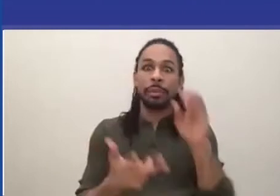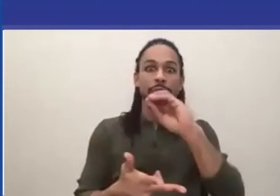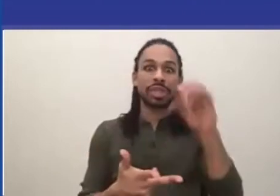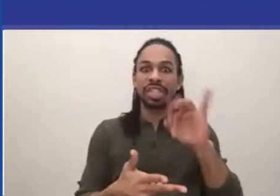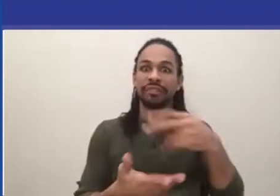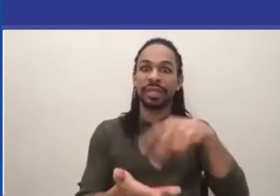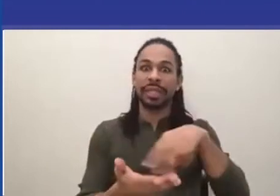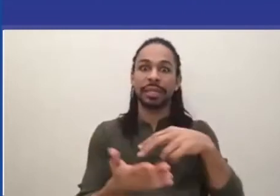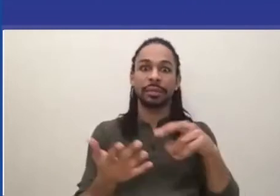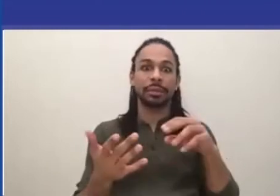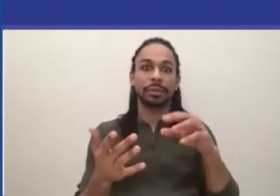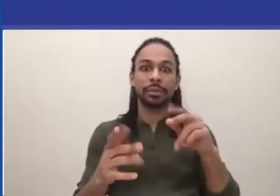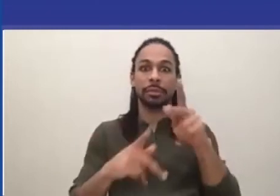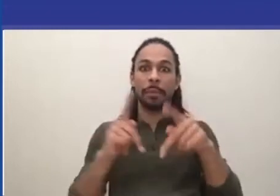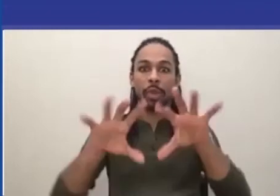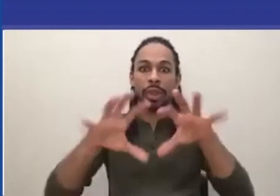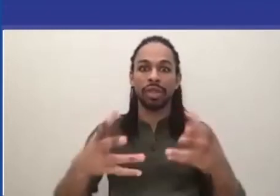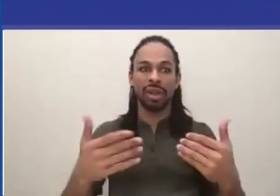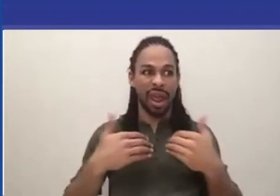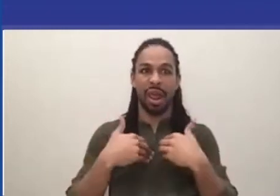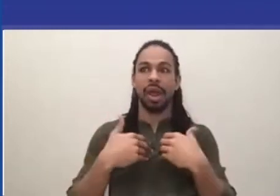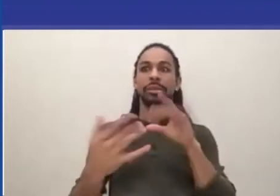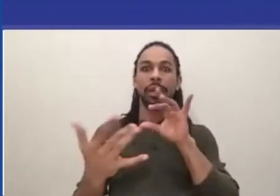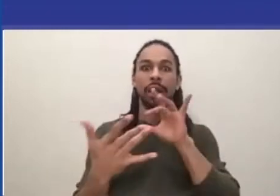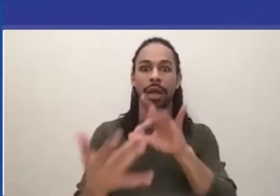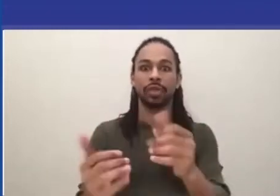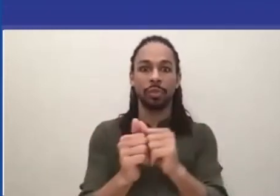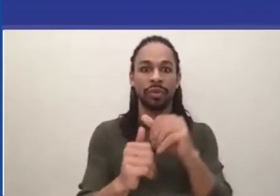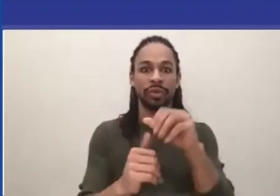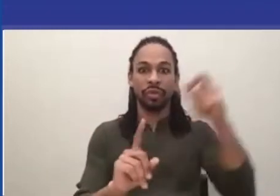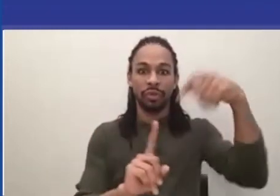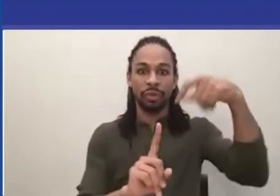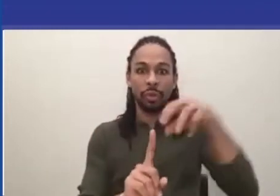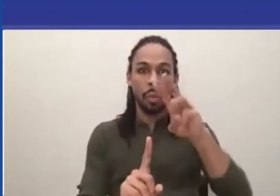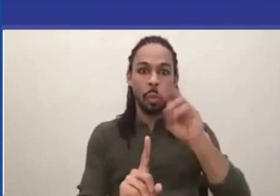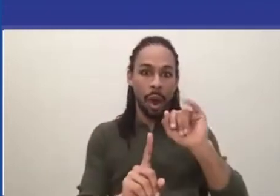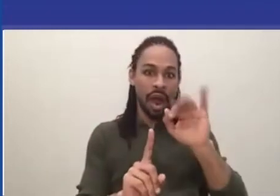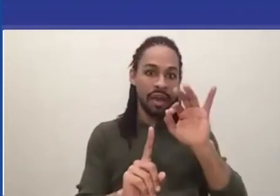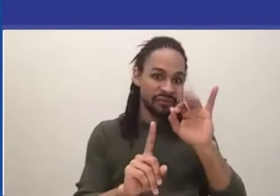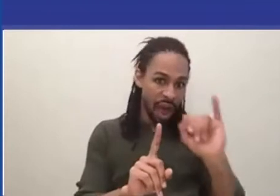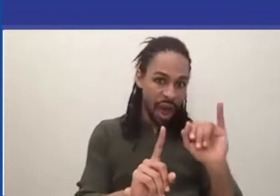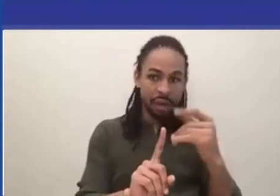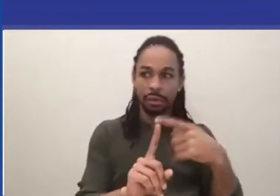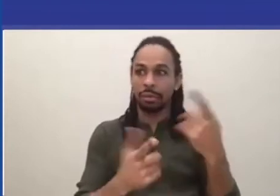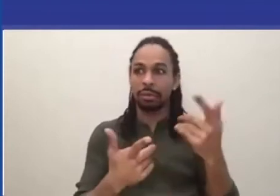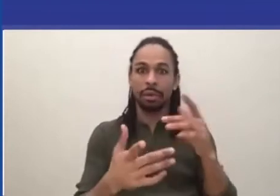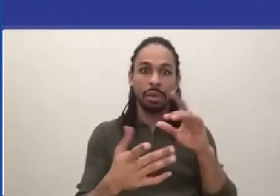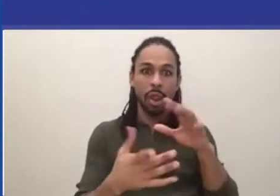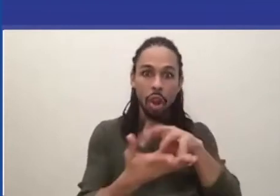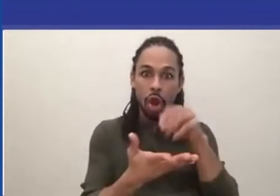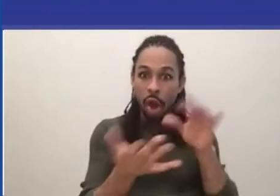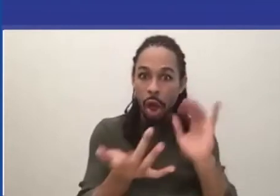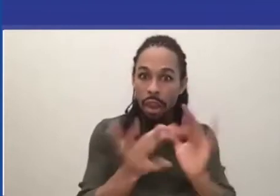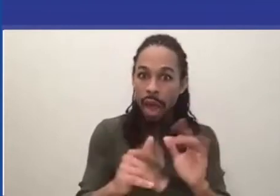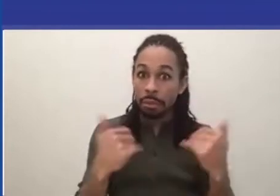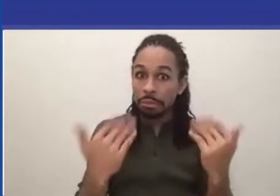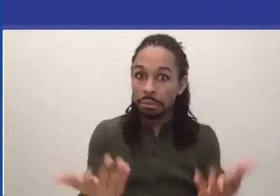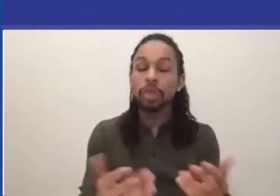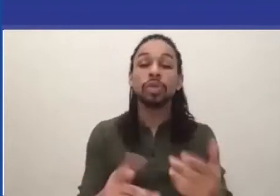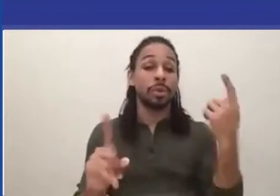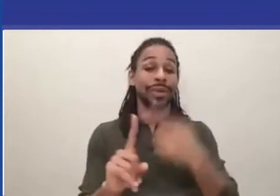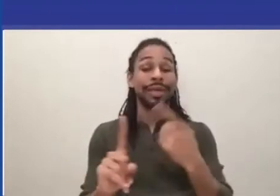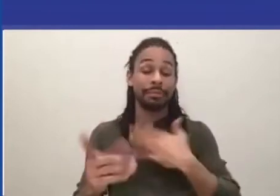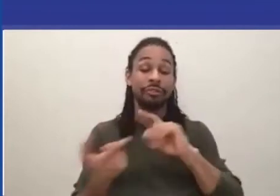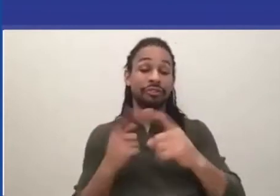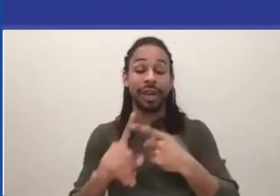connection or has access to learning online. So, I think he's a good example of someone who's adapted, and I think